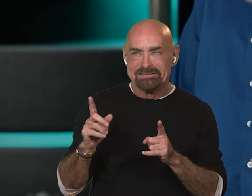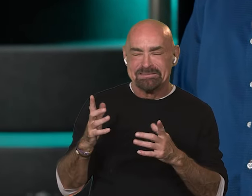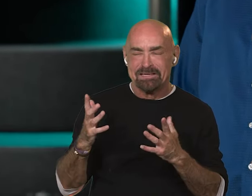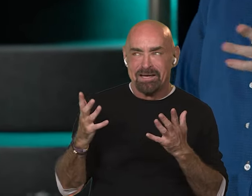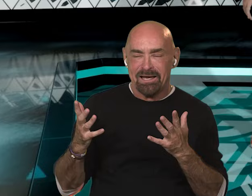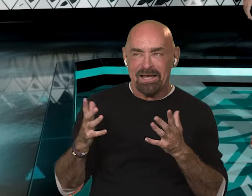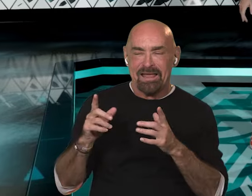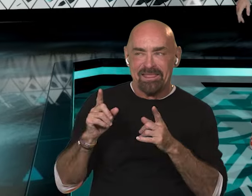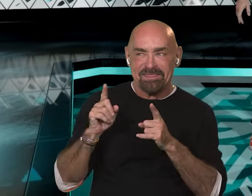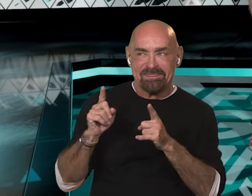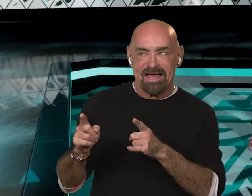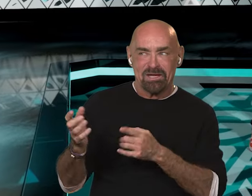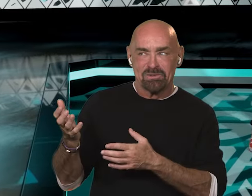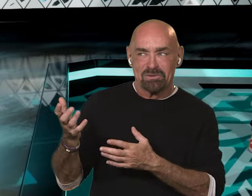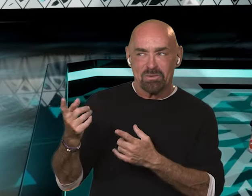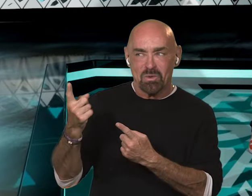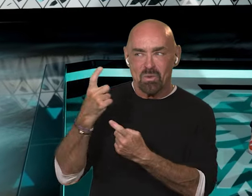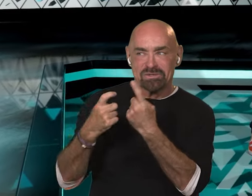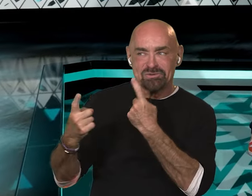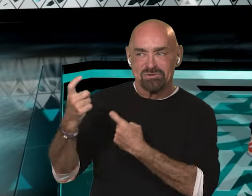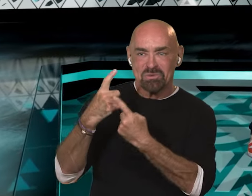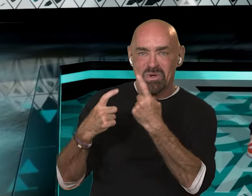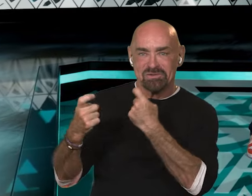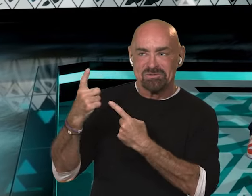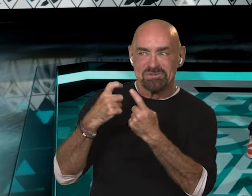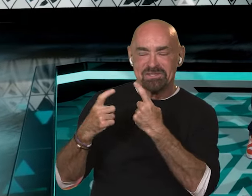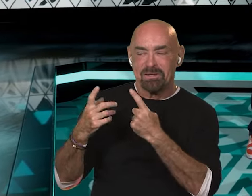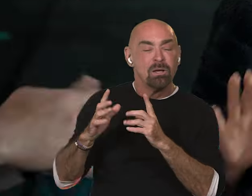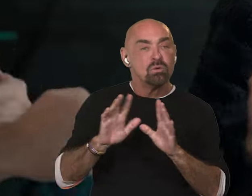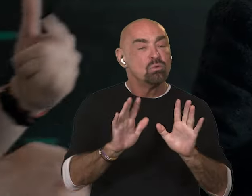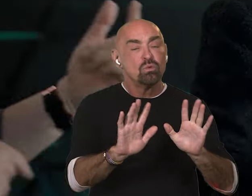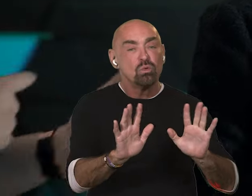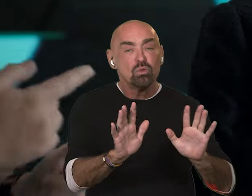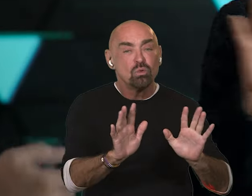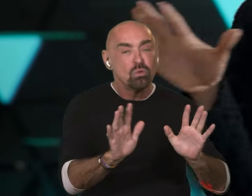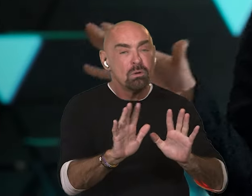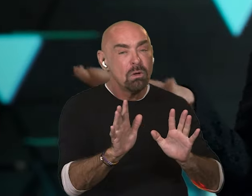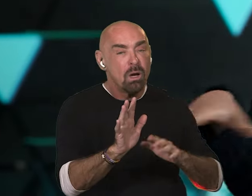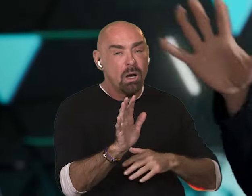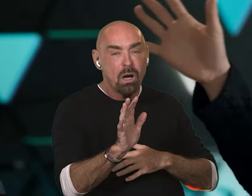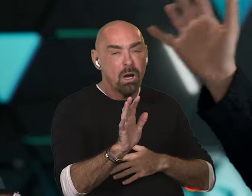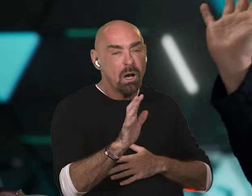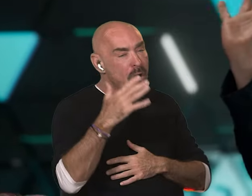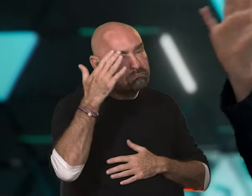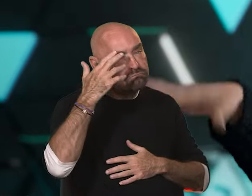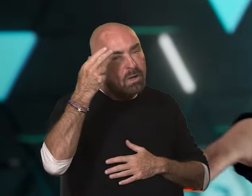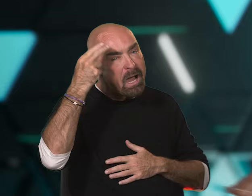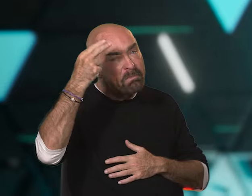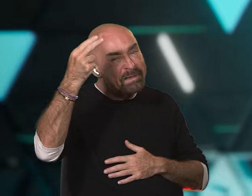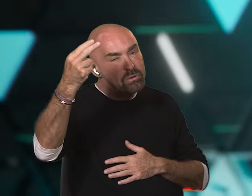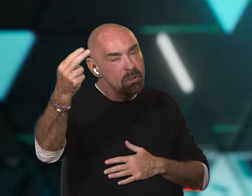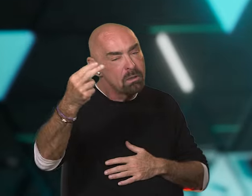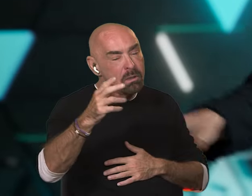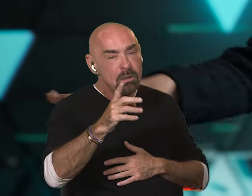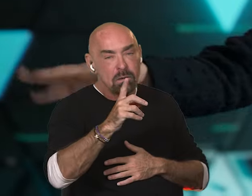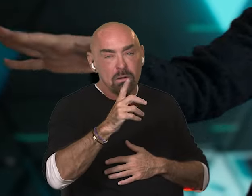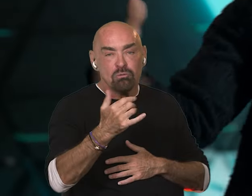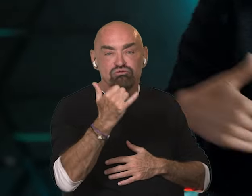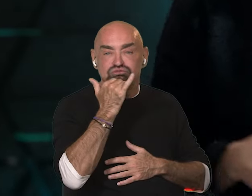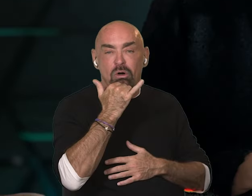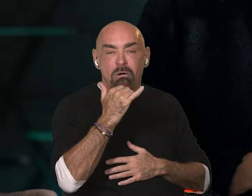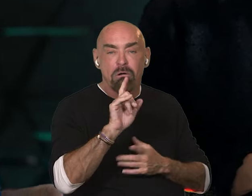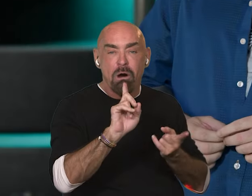That's interesting. I feel like that's kind of a loaded question in this scenario. Oh, no. It's just a hypothetical, you know?